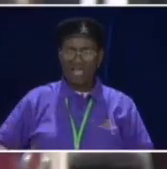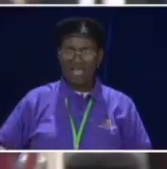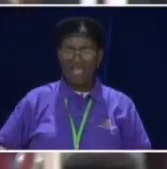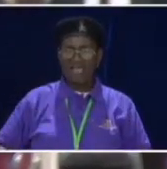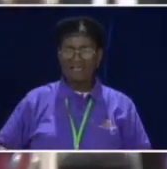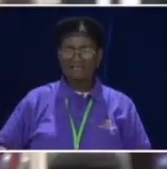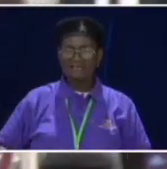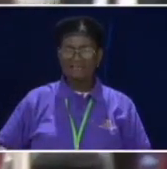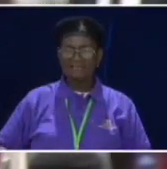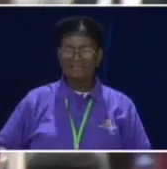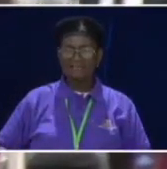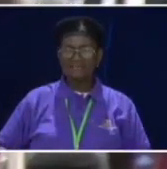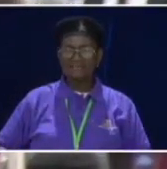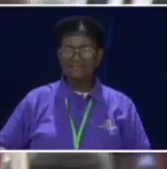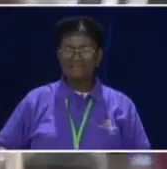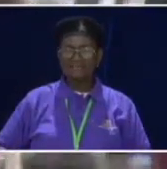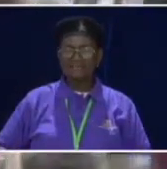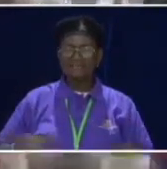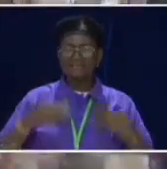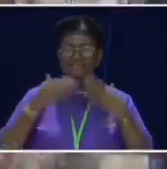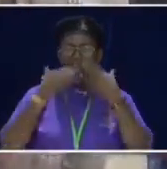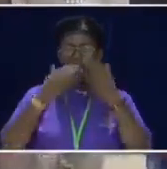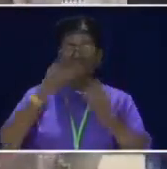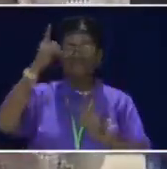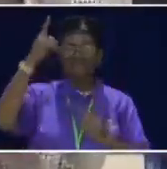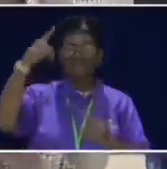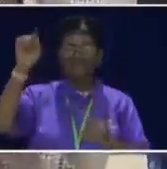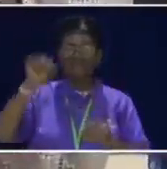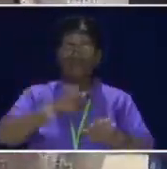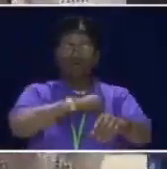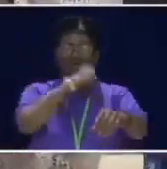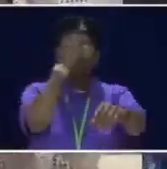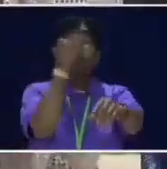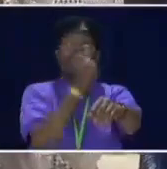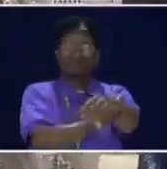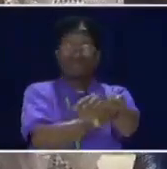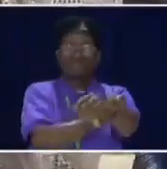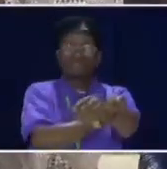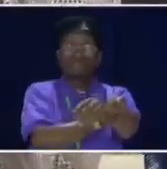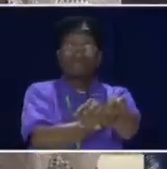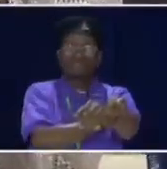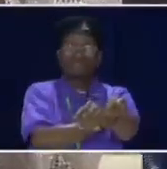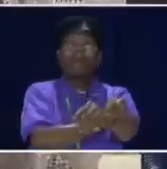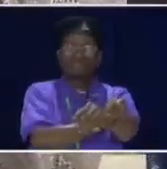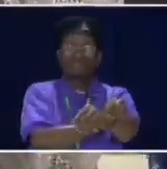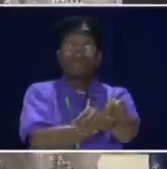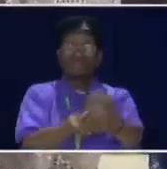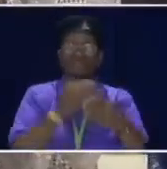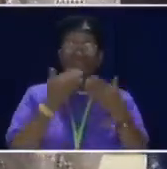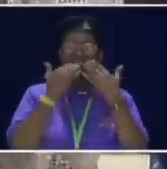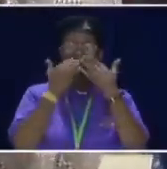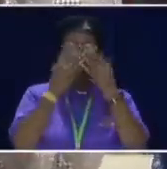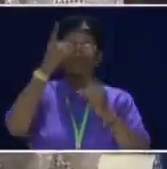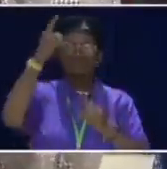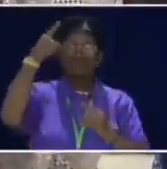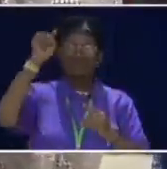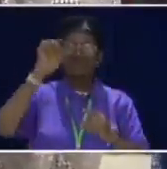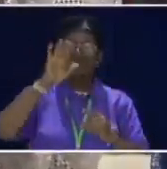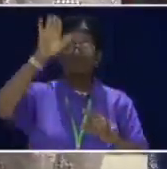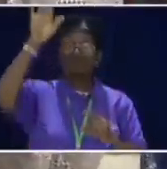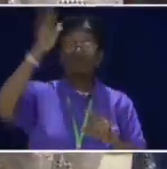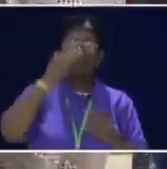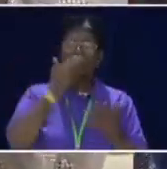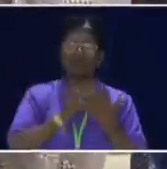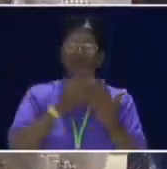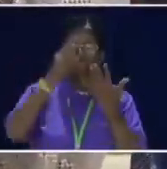health. Thank you for strength. Thank you for your